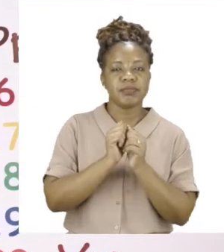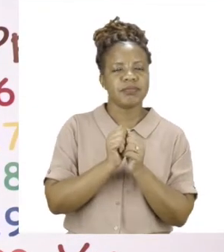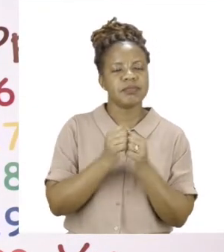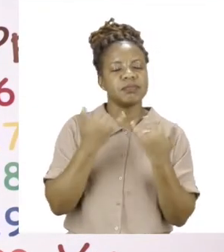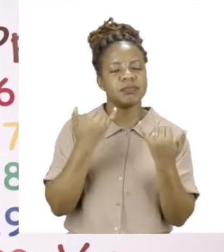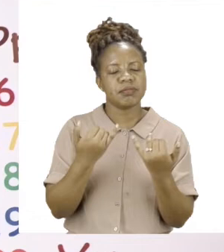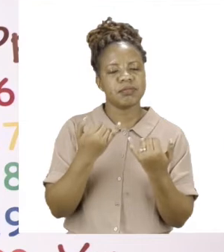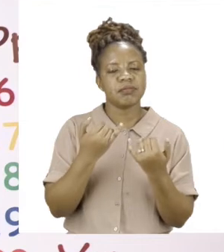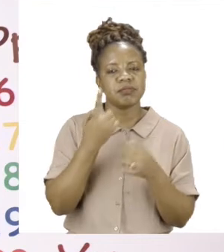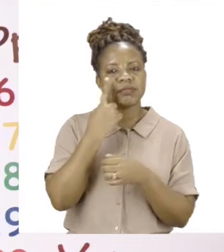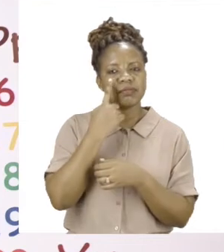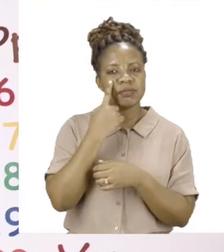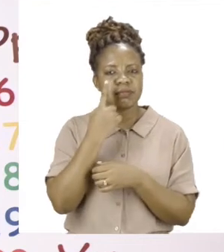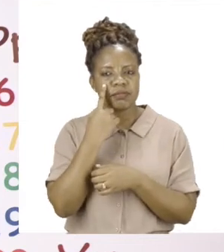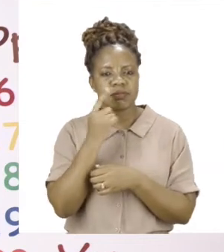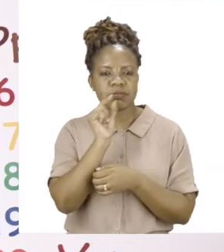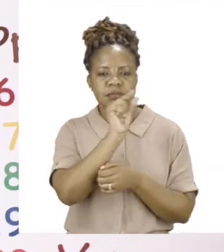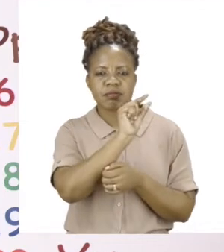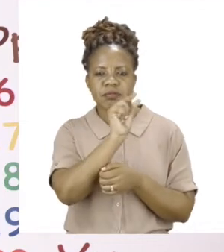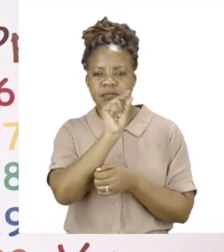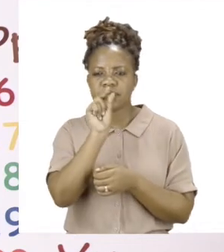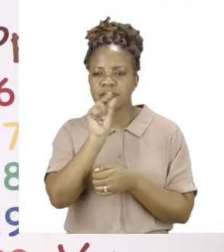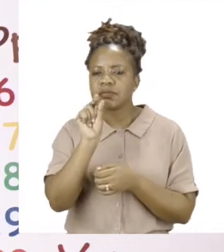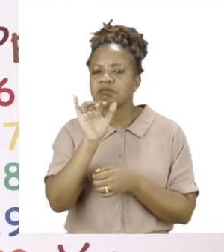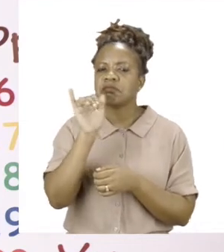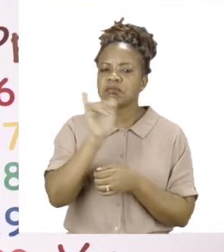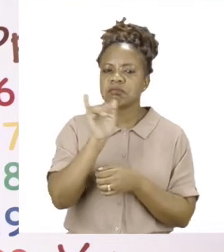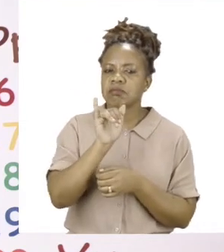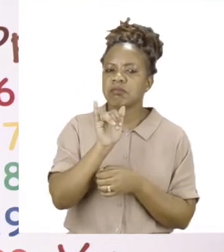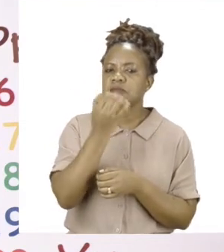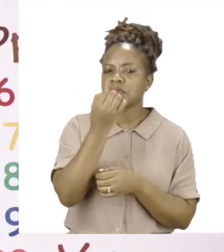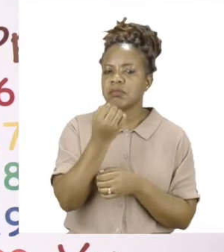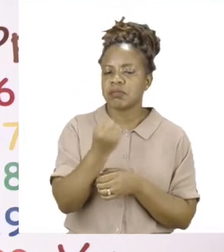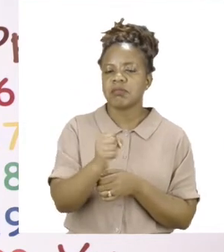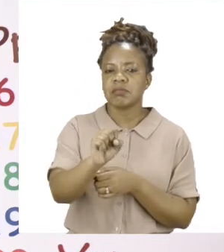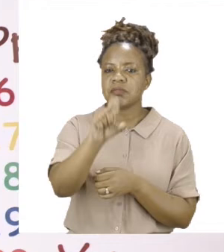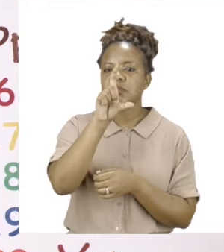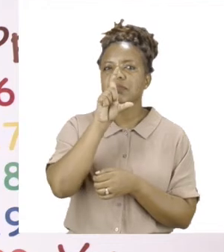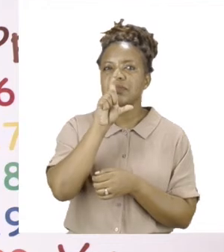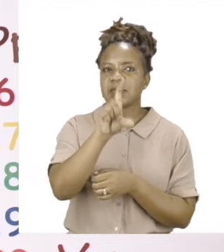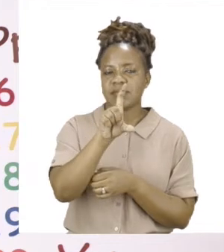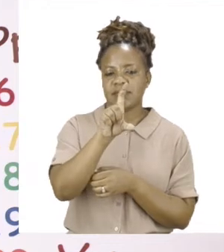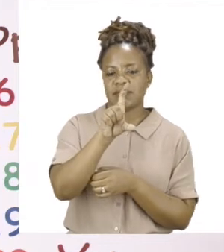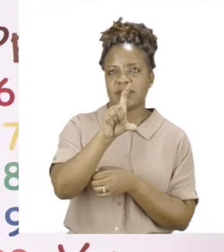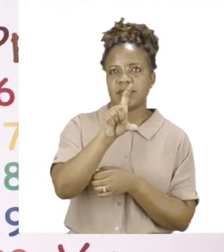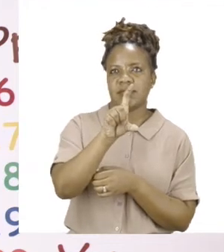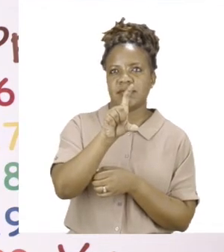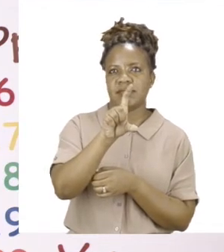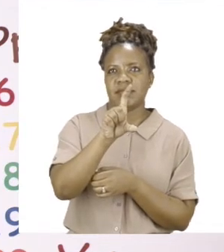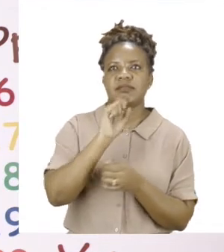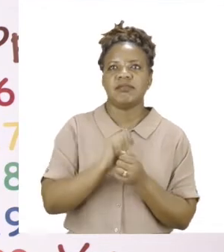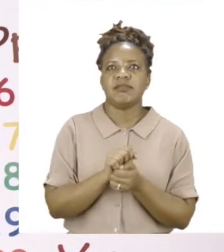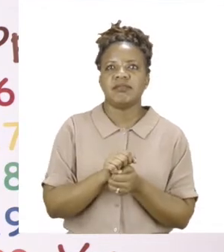need to realize is that we're going to start with a capital letter, which means we need to look for the word that has